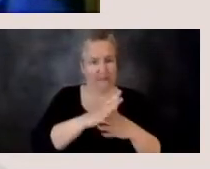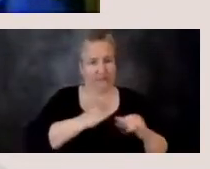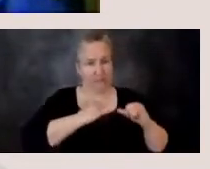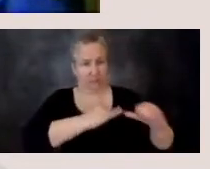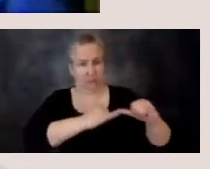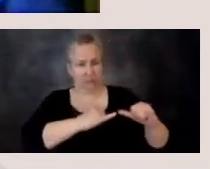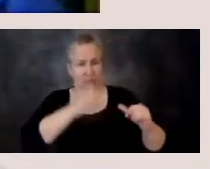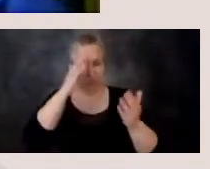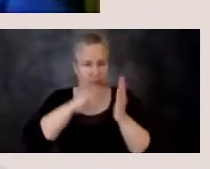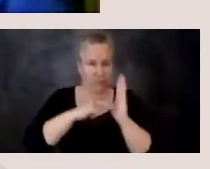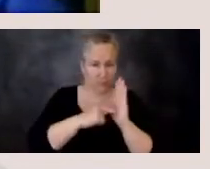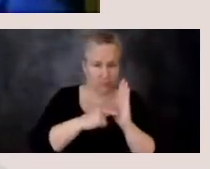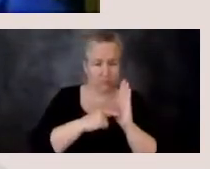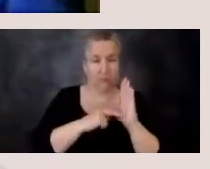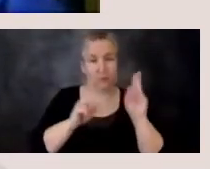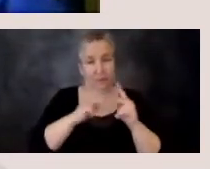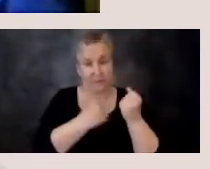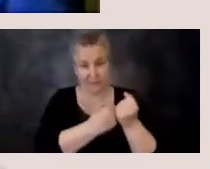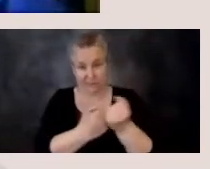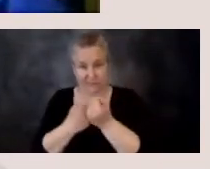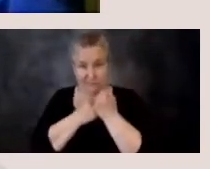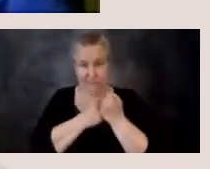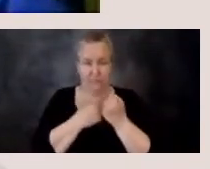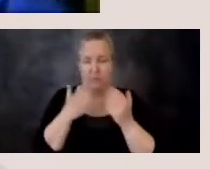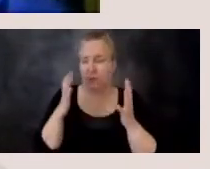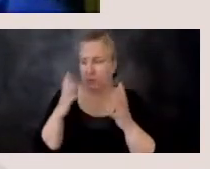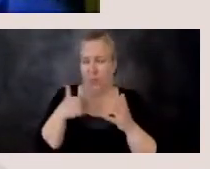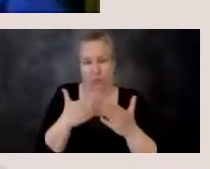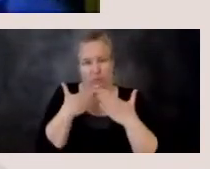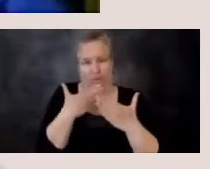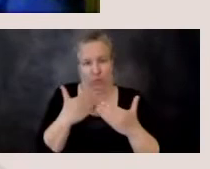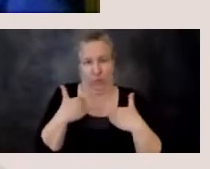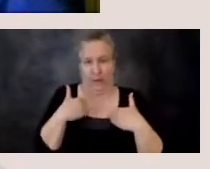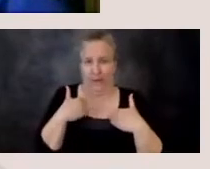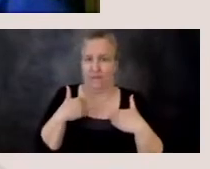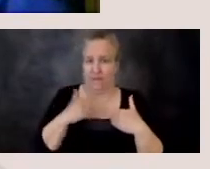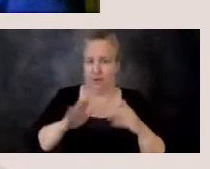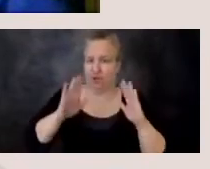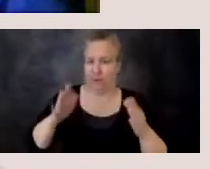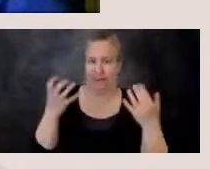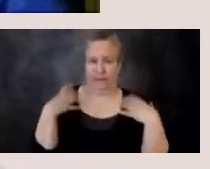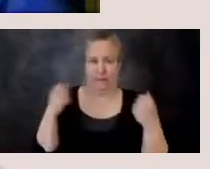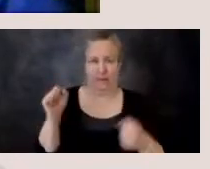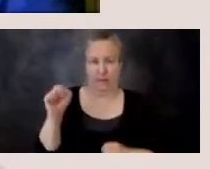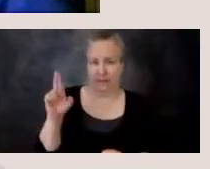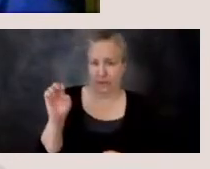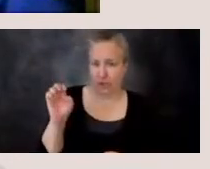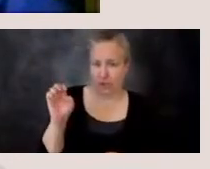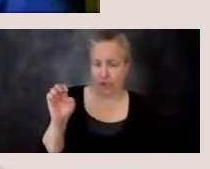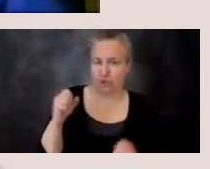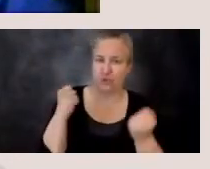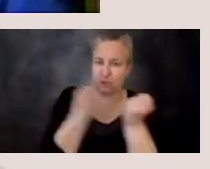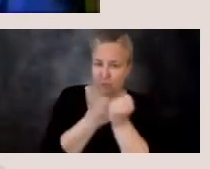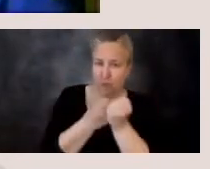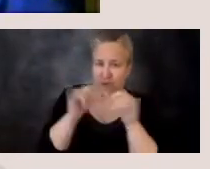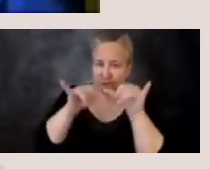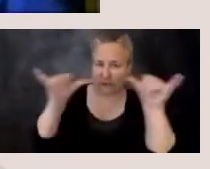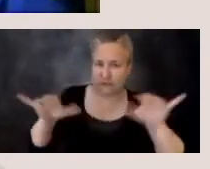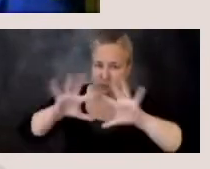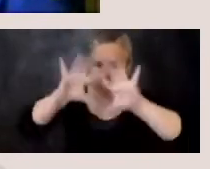I need those around me. And I was grateful to have such a great healthcare support